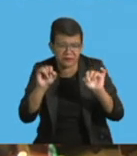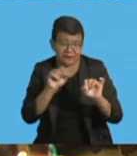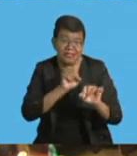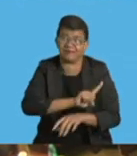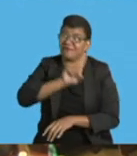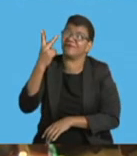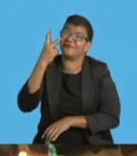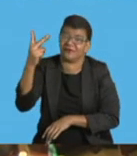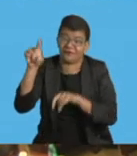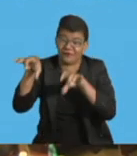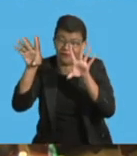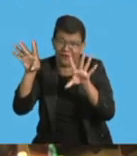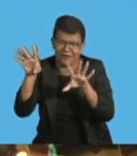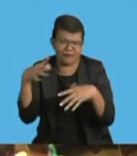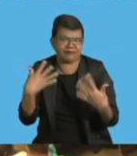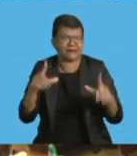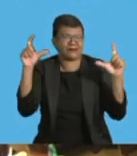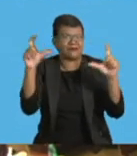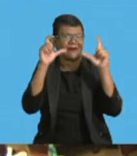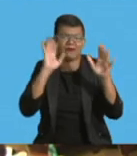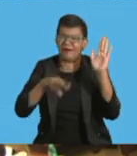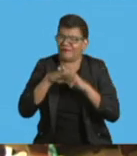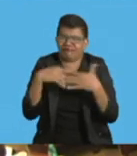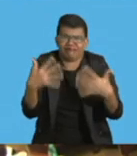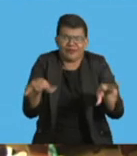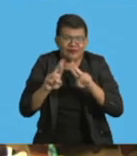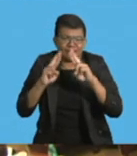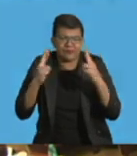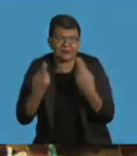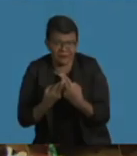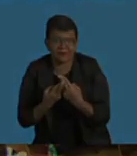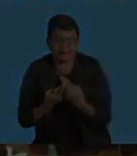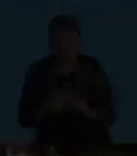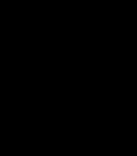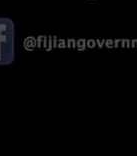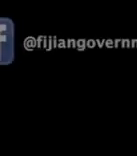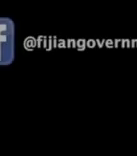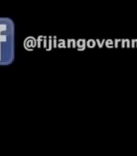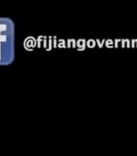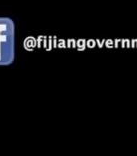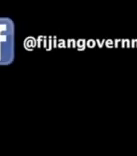with the Australian people. Thank you, Honourable Speaker. Thank you.